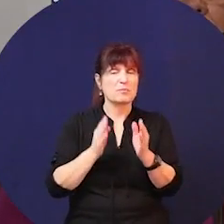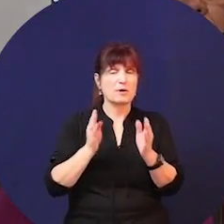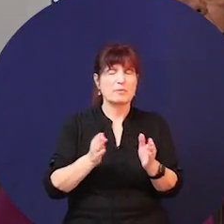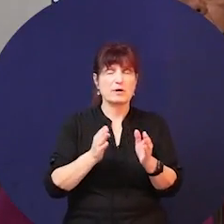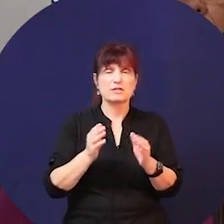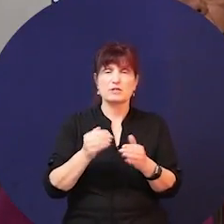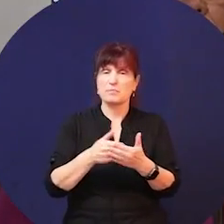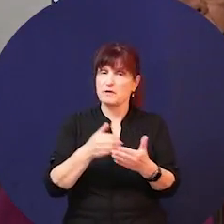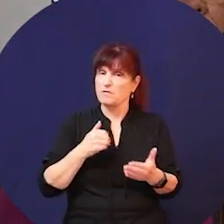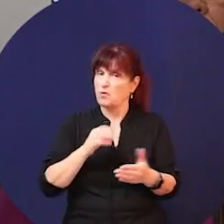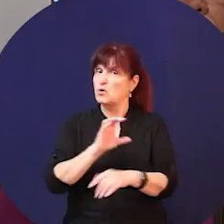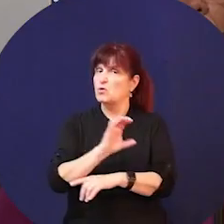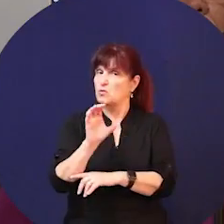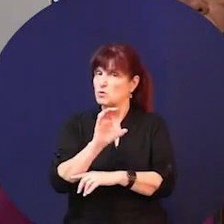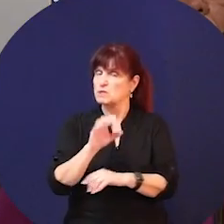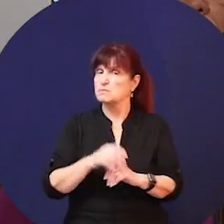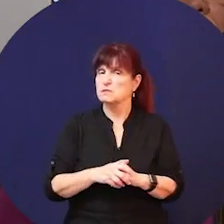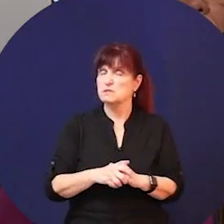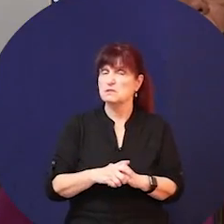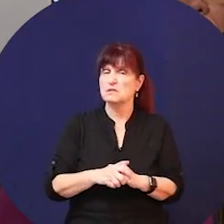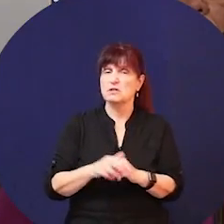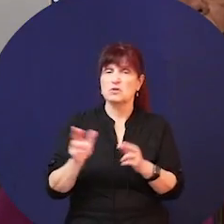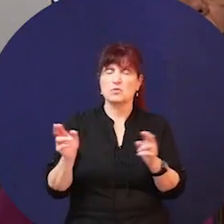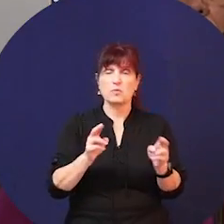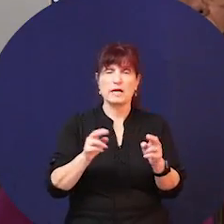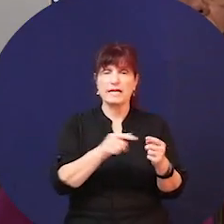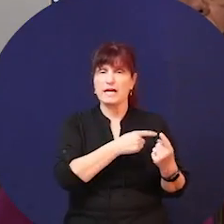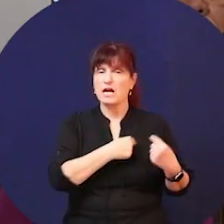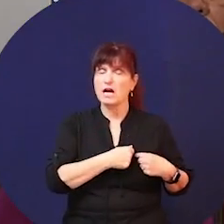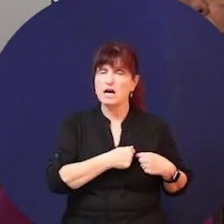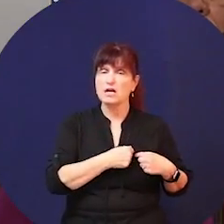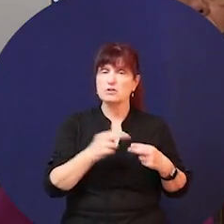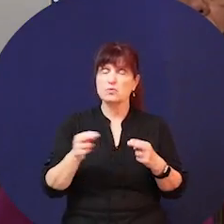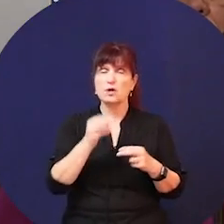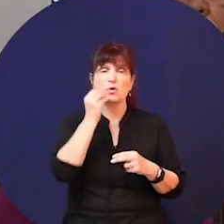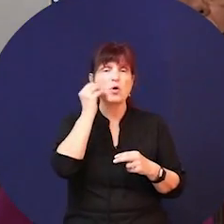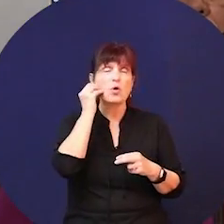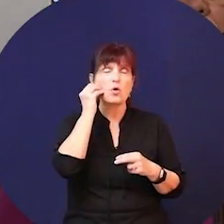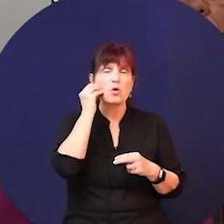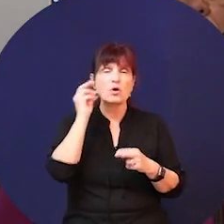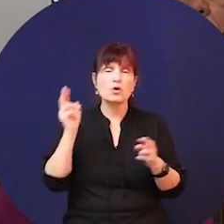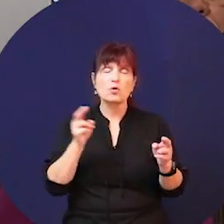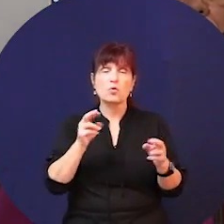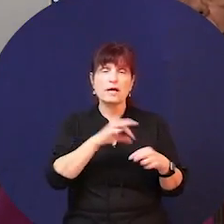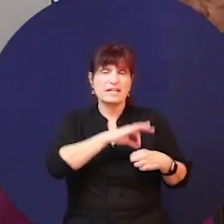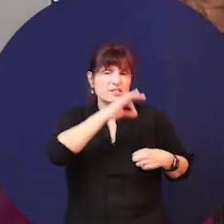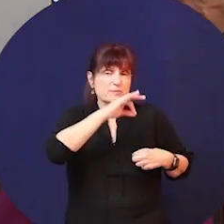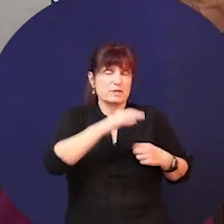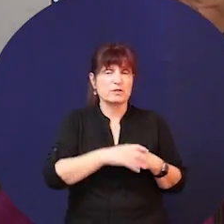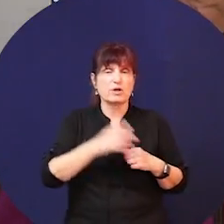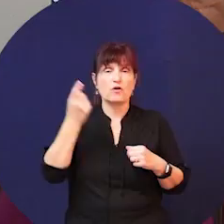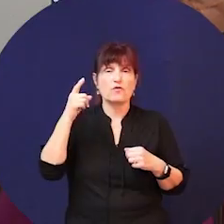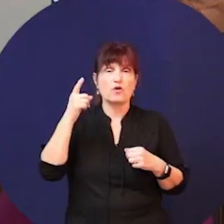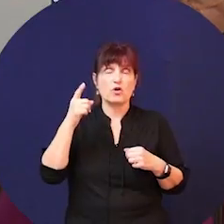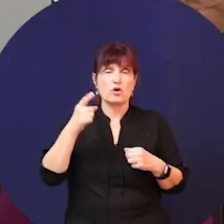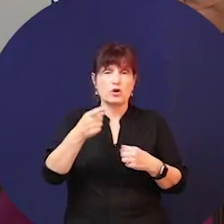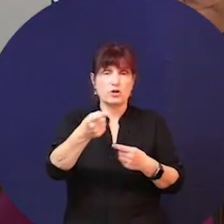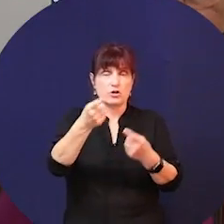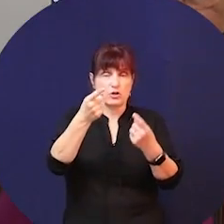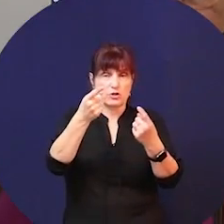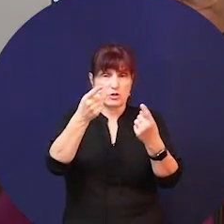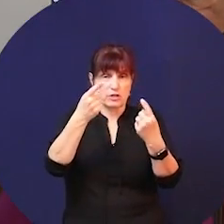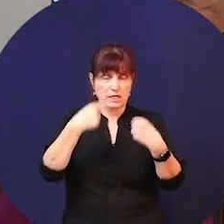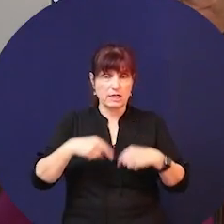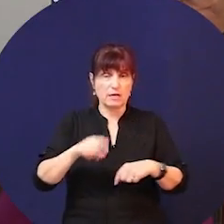do to ready our hearts, to ready our homes, to ready our spirits for this coming